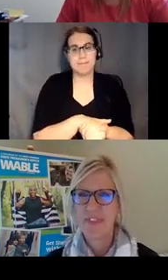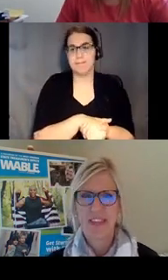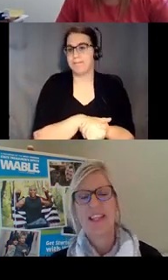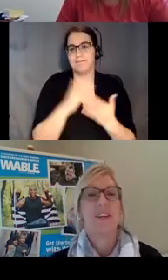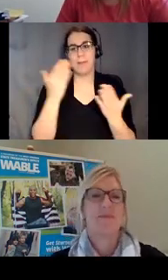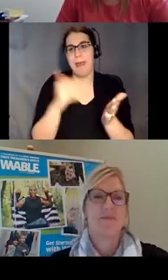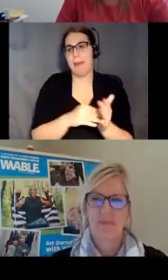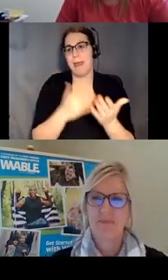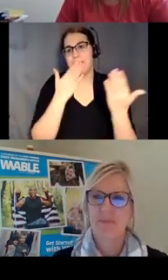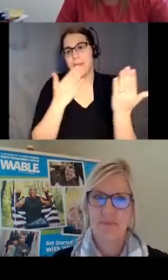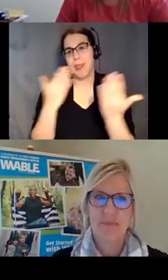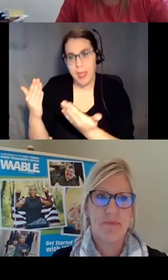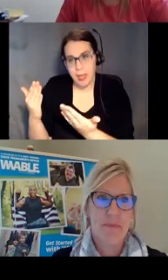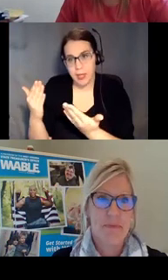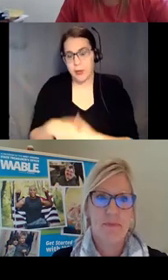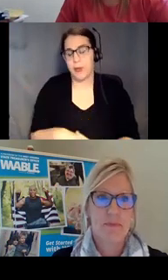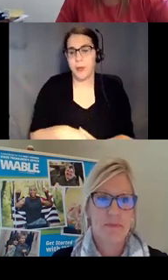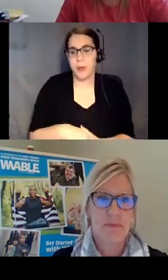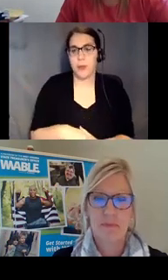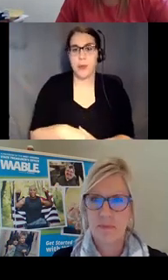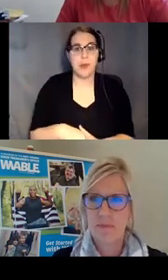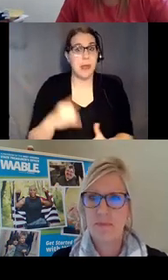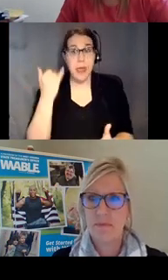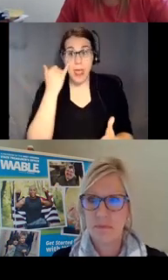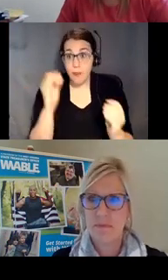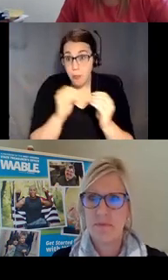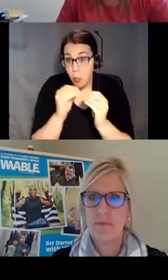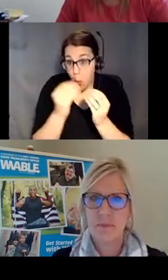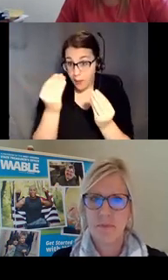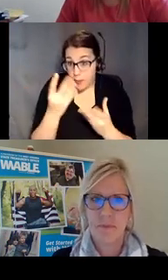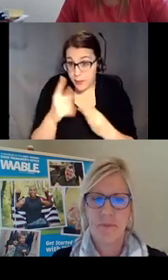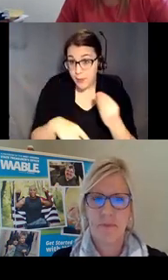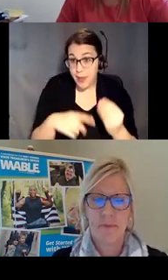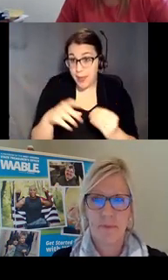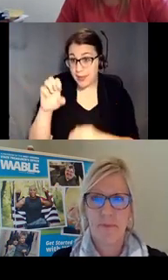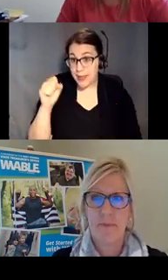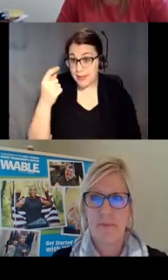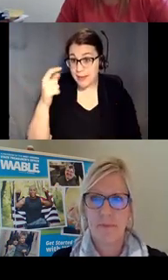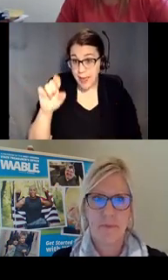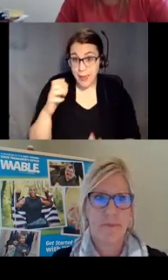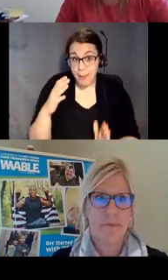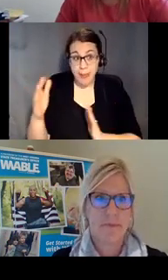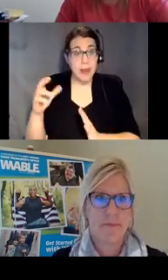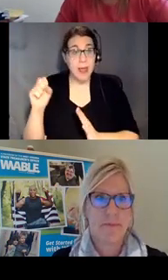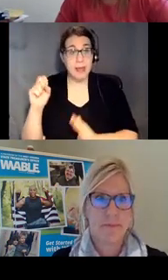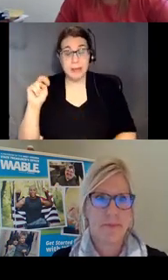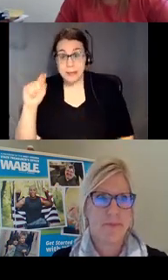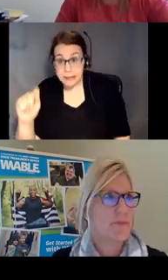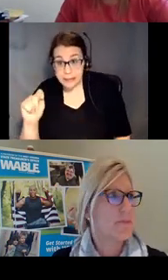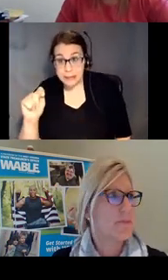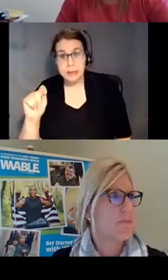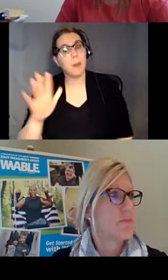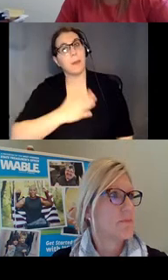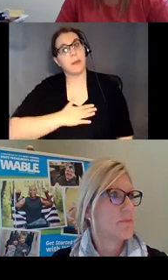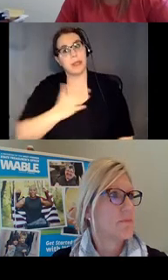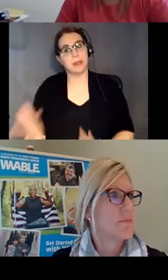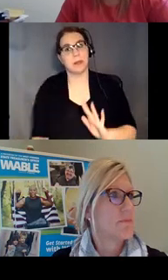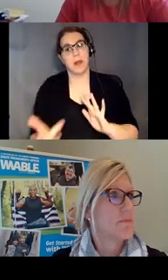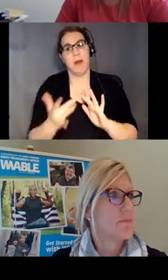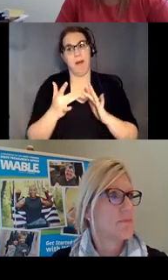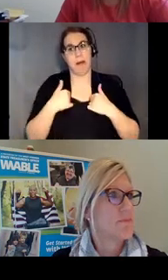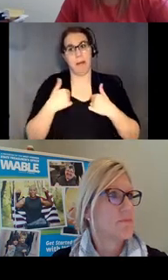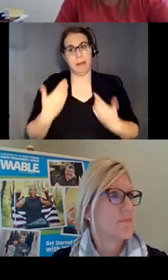thank you, and if anyone would like some more information on estate planning or supplemental needs trust, please do not hesitate to use my